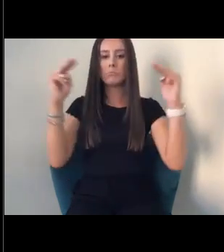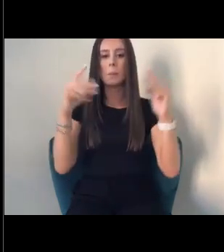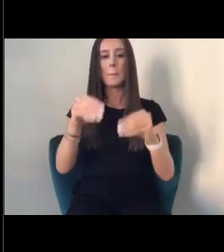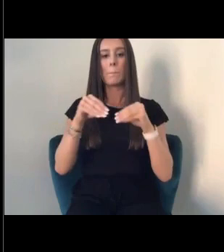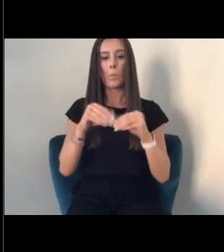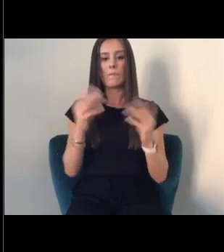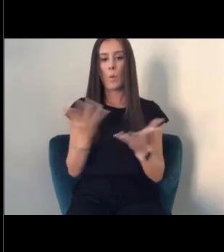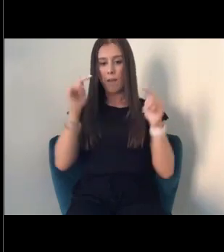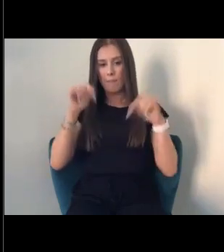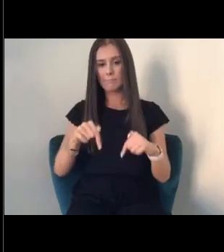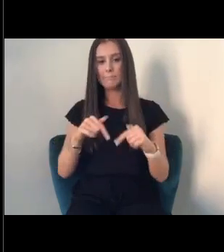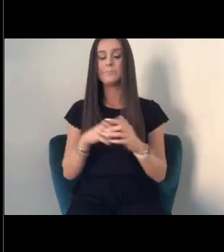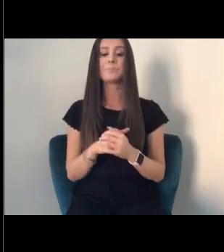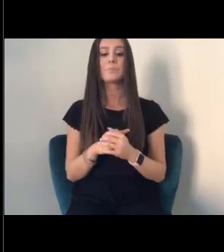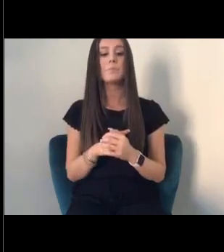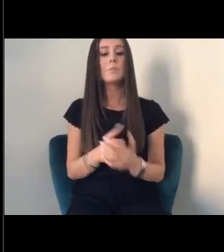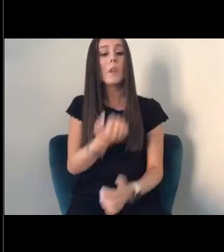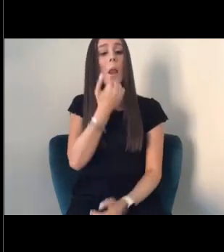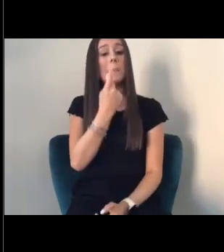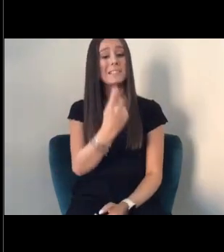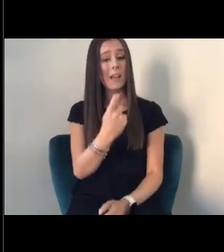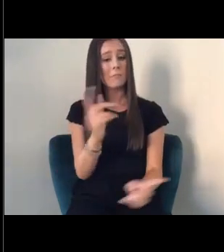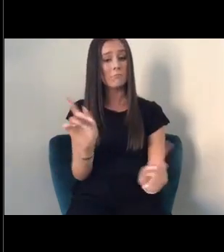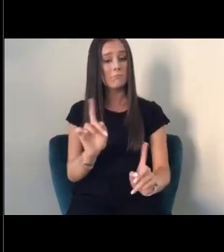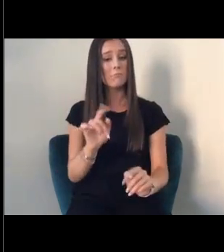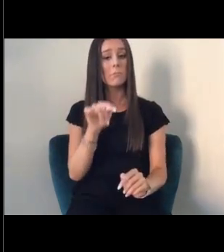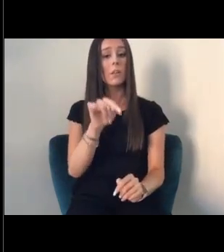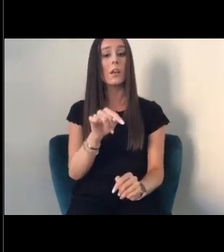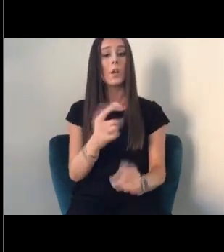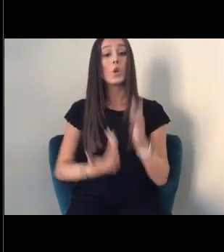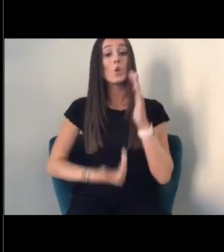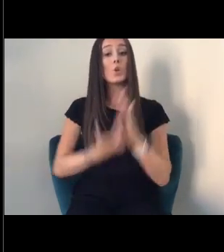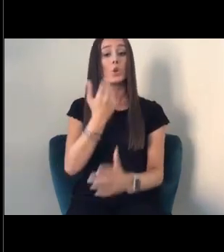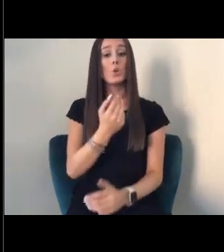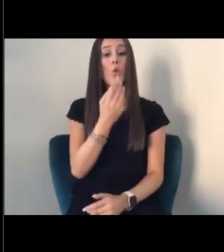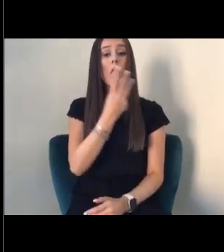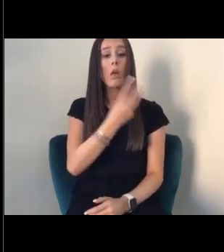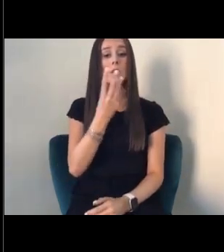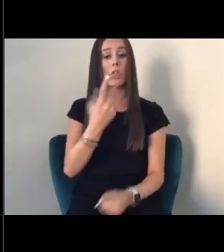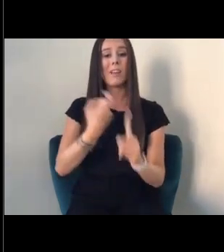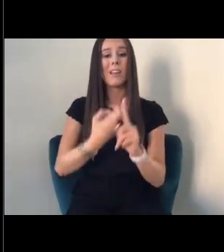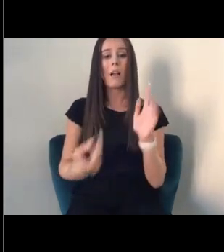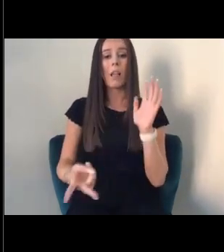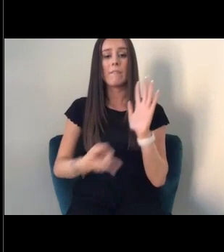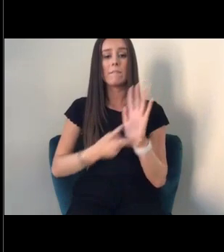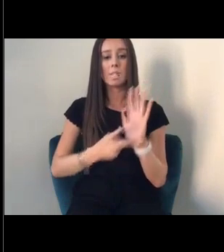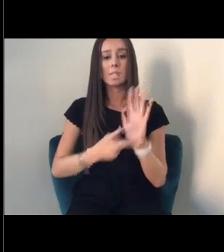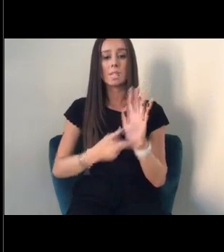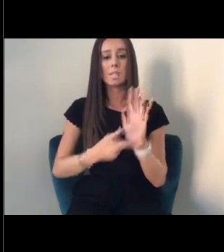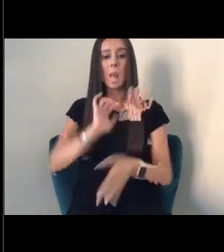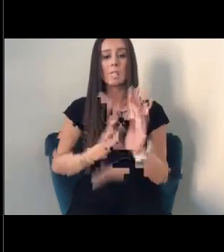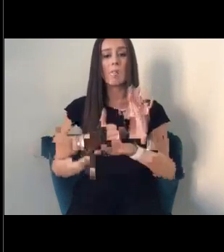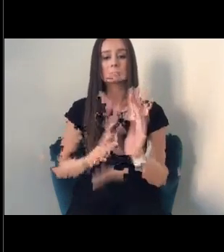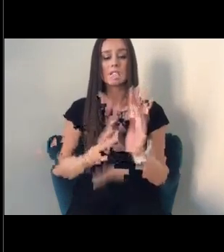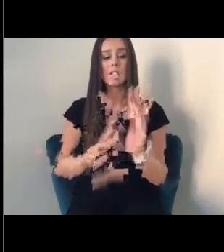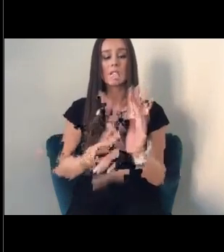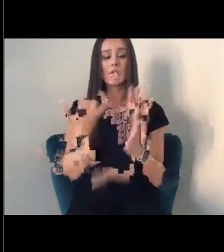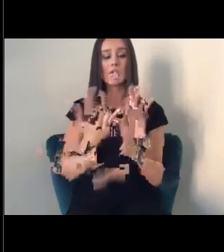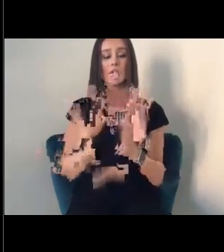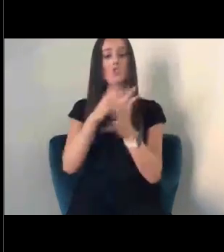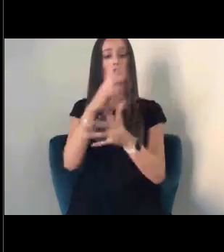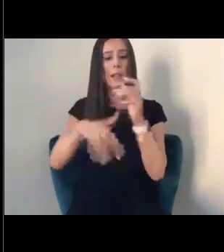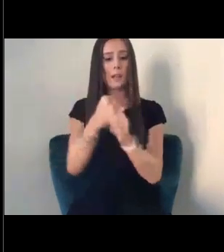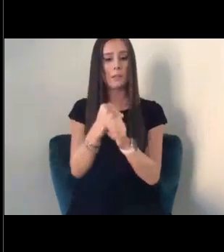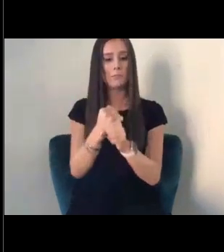Number 10 shows the location of the proposed new 33 kilovolt permanent electricity switching station, which